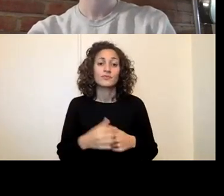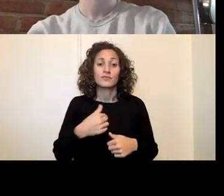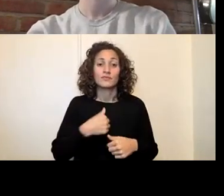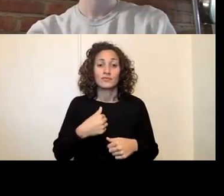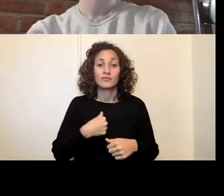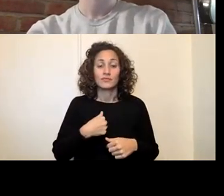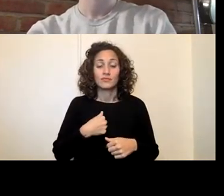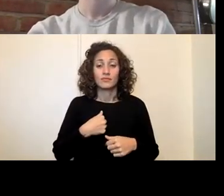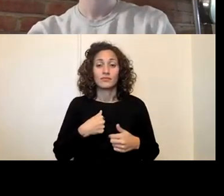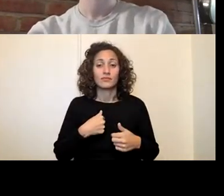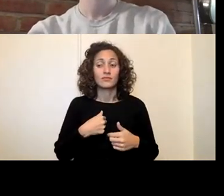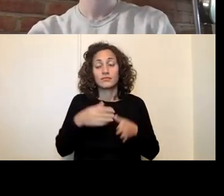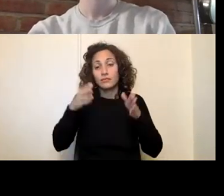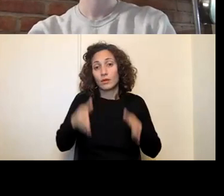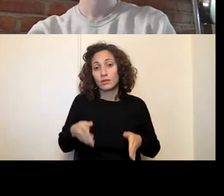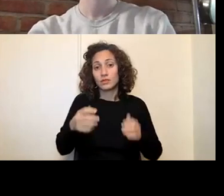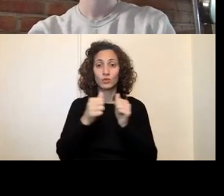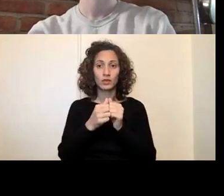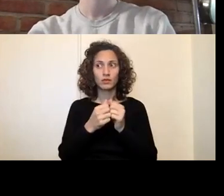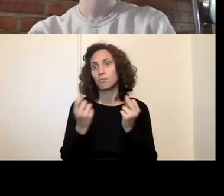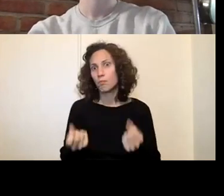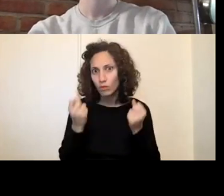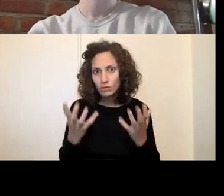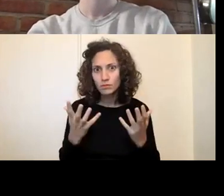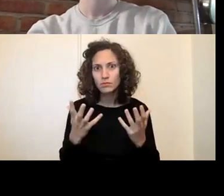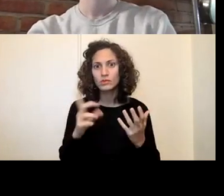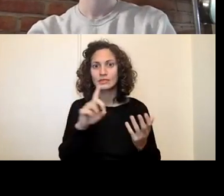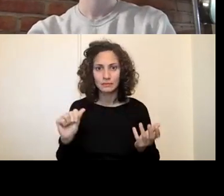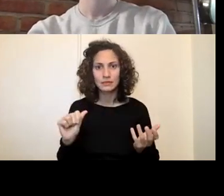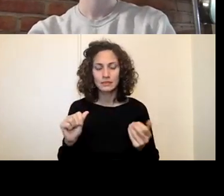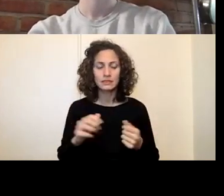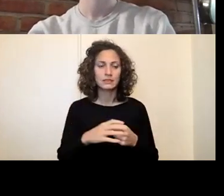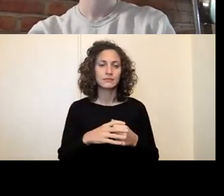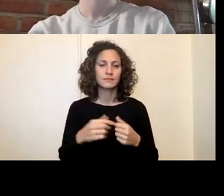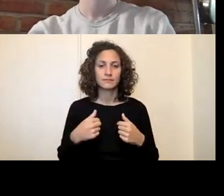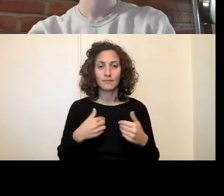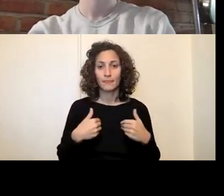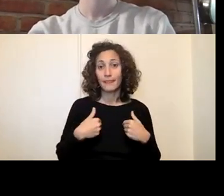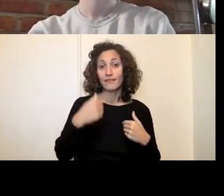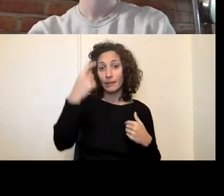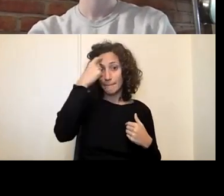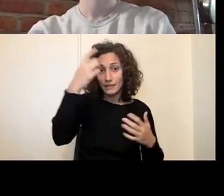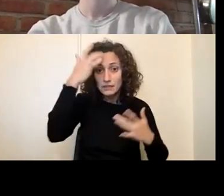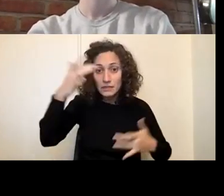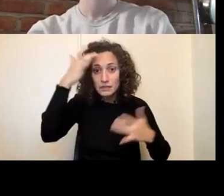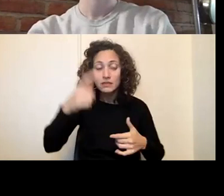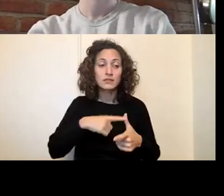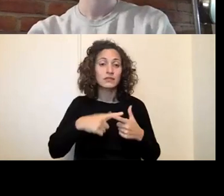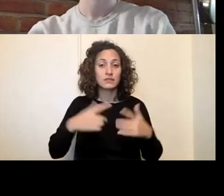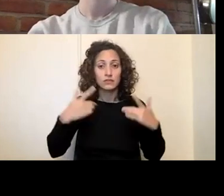am a person with multiple disabilities. I have mental illness,